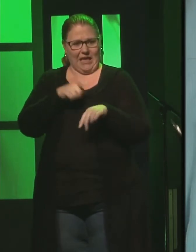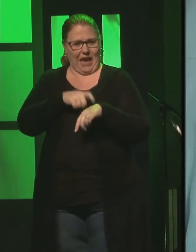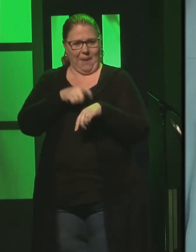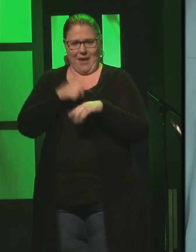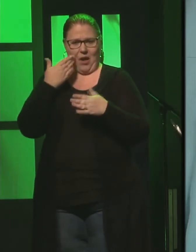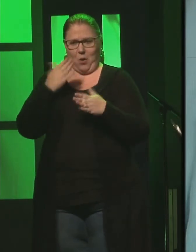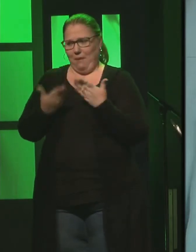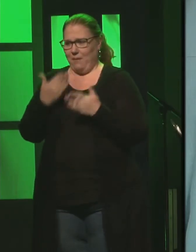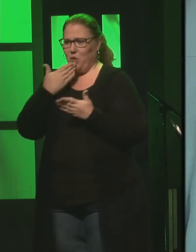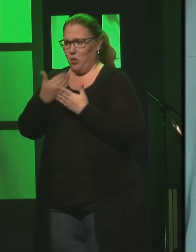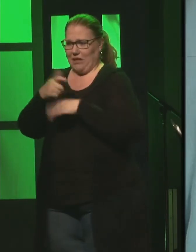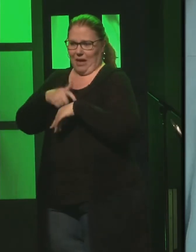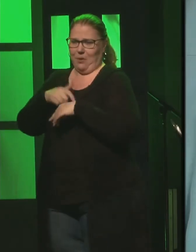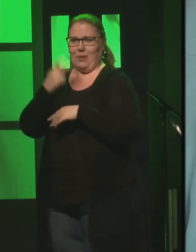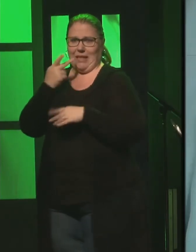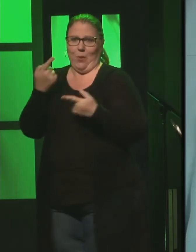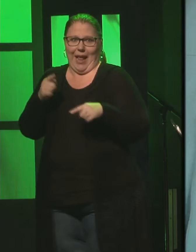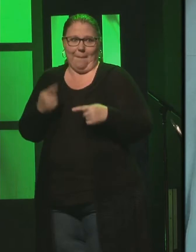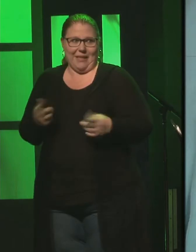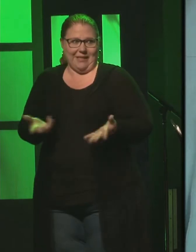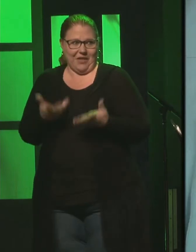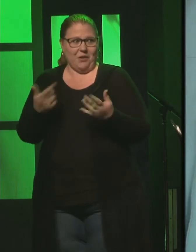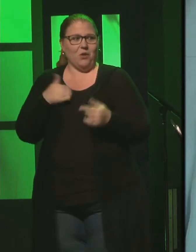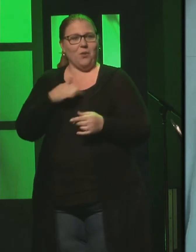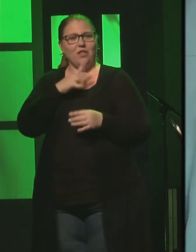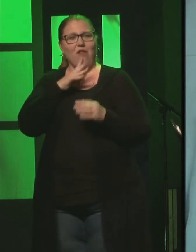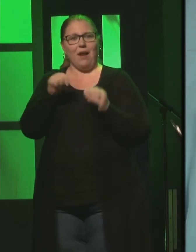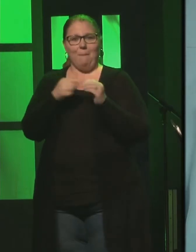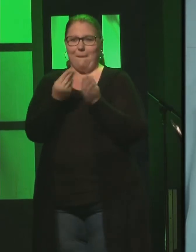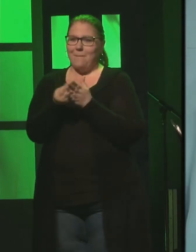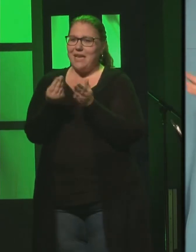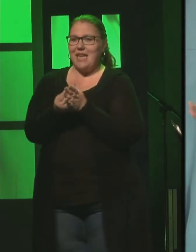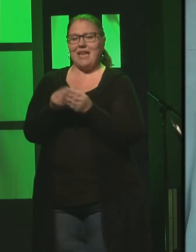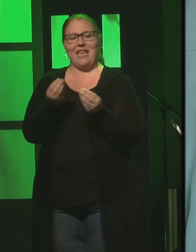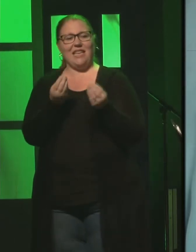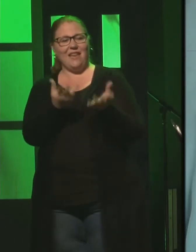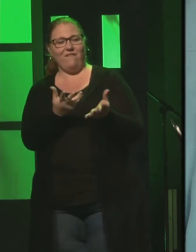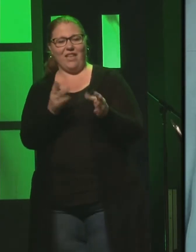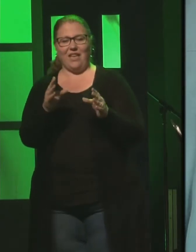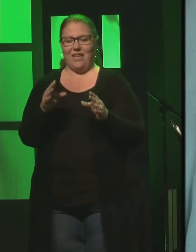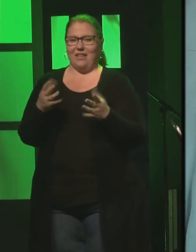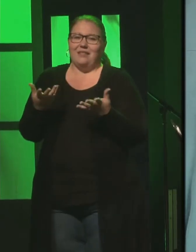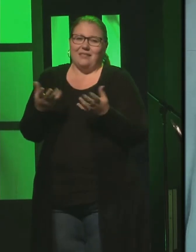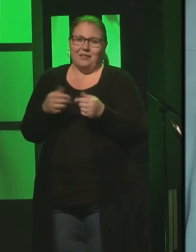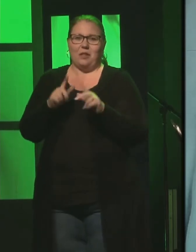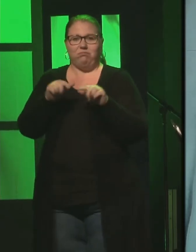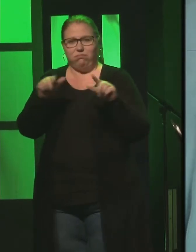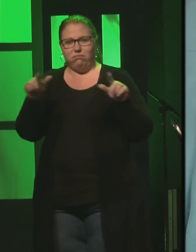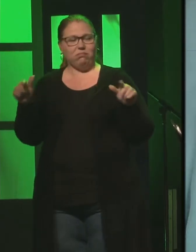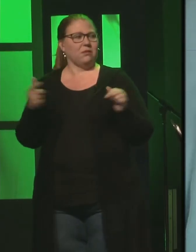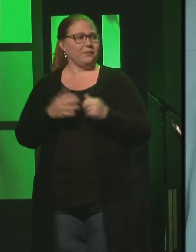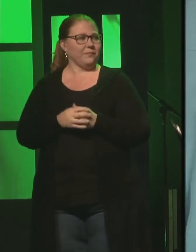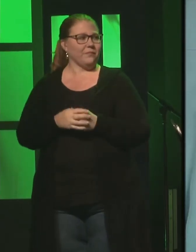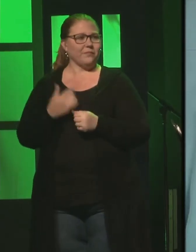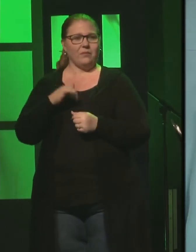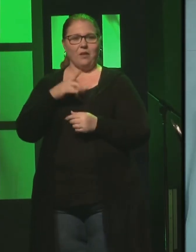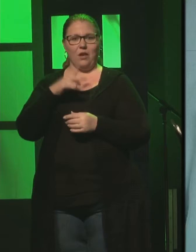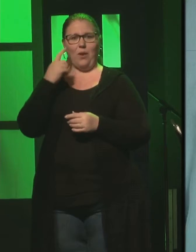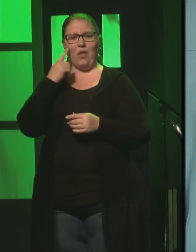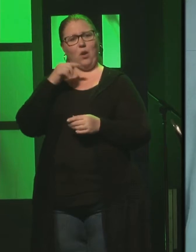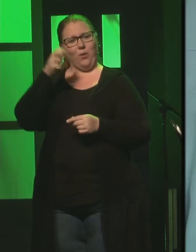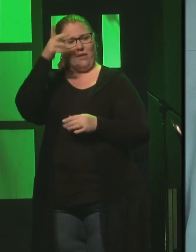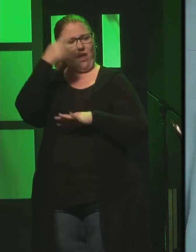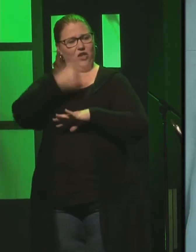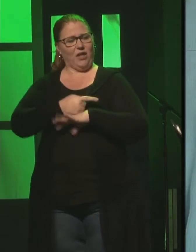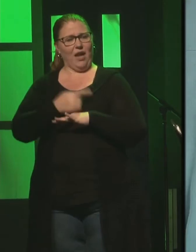know. It might be good timing. We'll see what happens here as we're going to be talking about money and giving and generosity and that stuff. We thought, it's Father's Day.